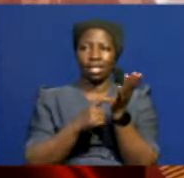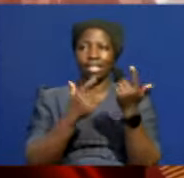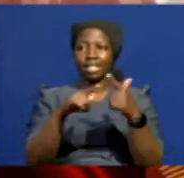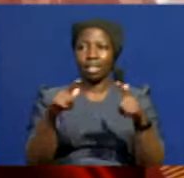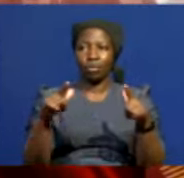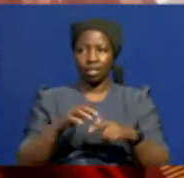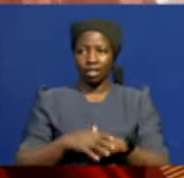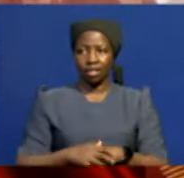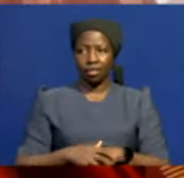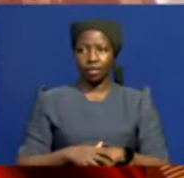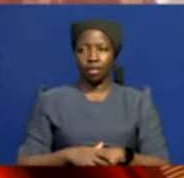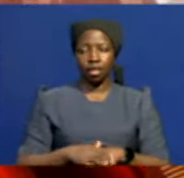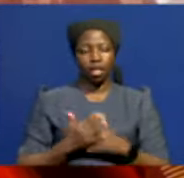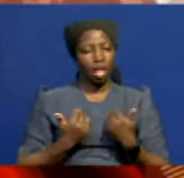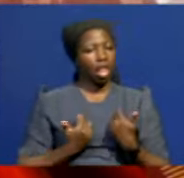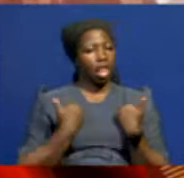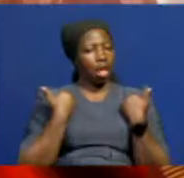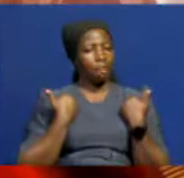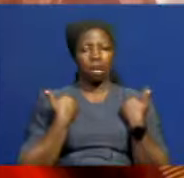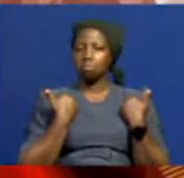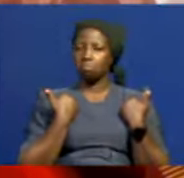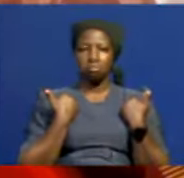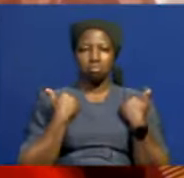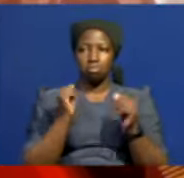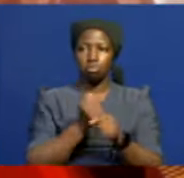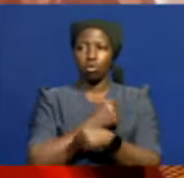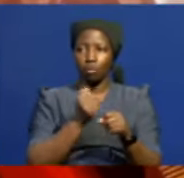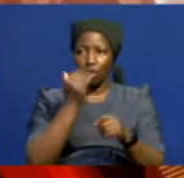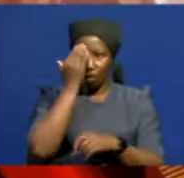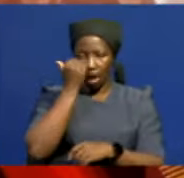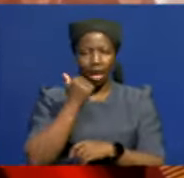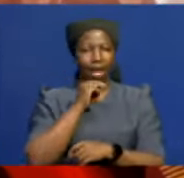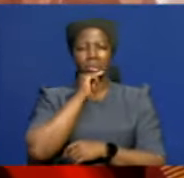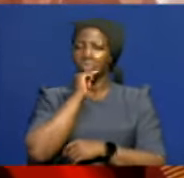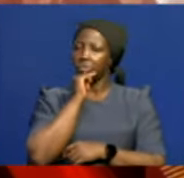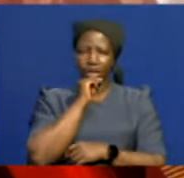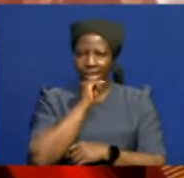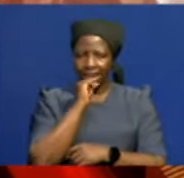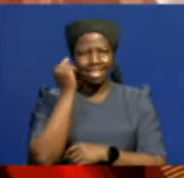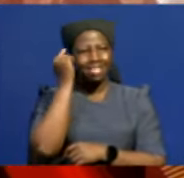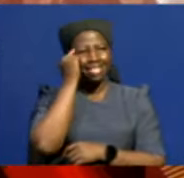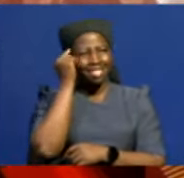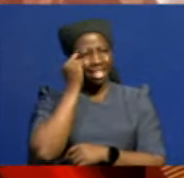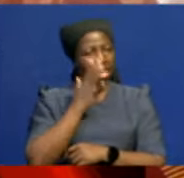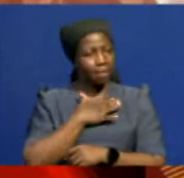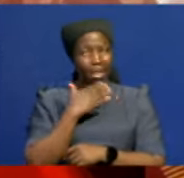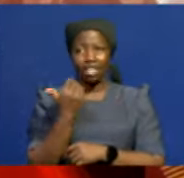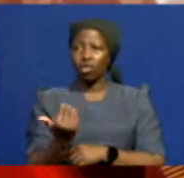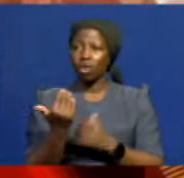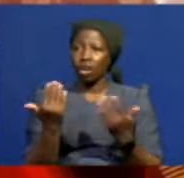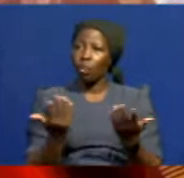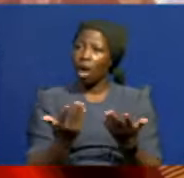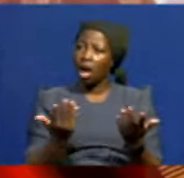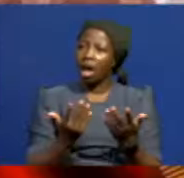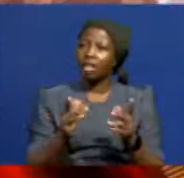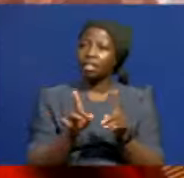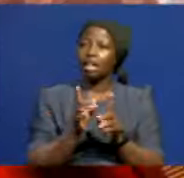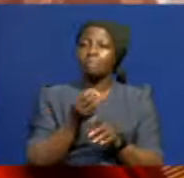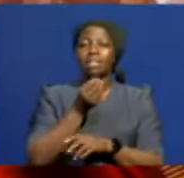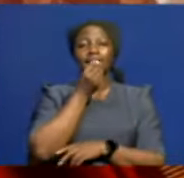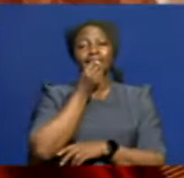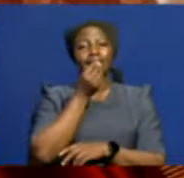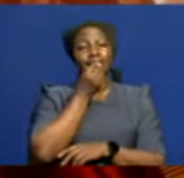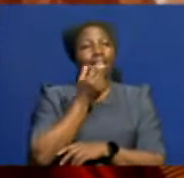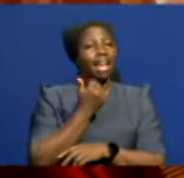Hata kulala silali. Unafikiria mtoto wangu wako wapi? Hata kukula skuli naomba